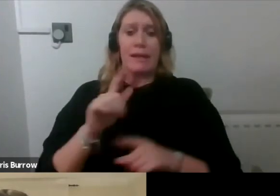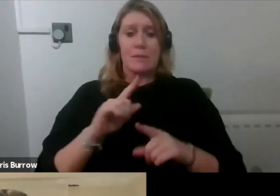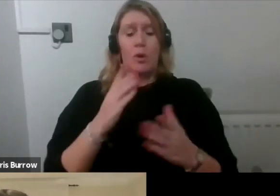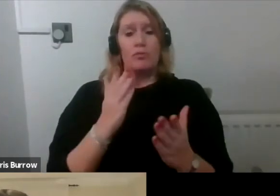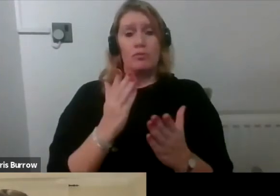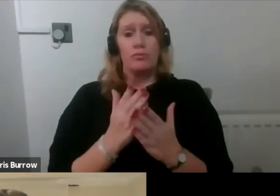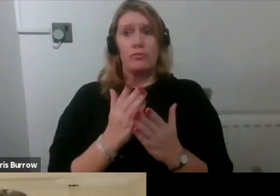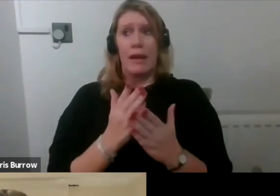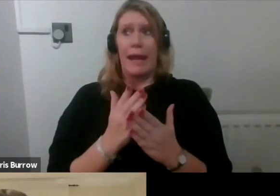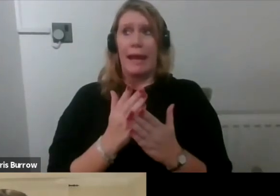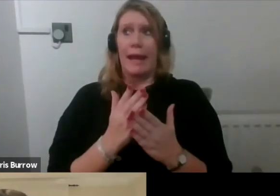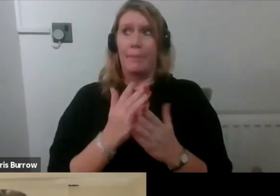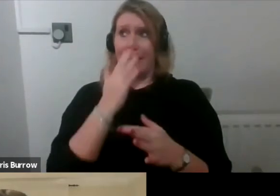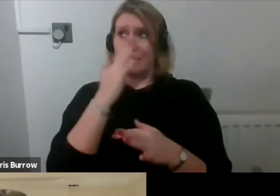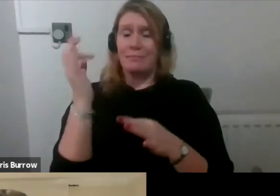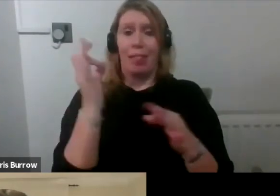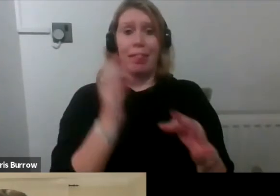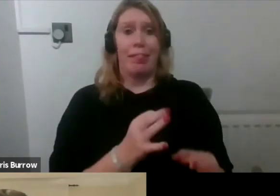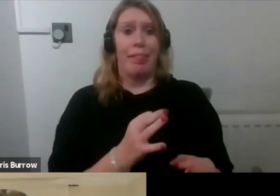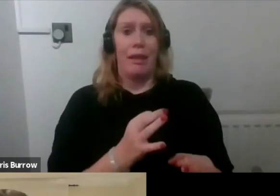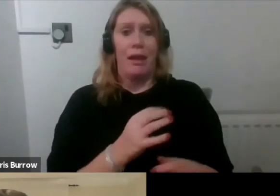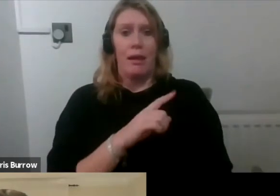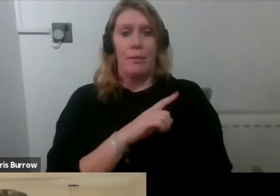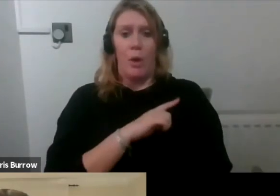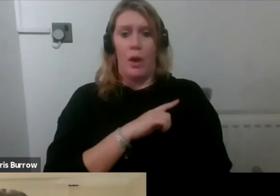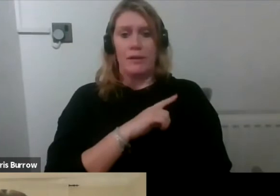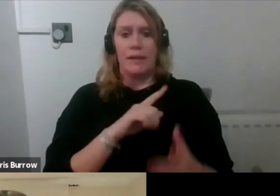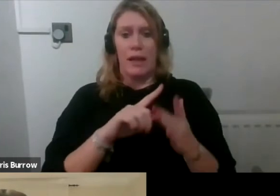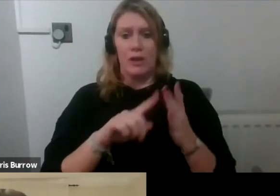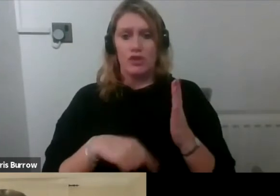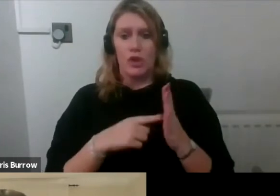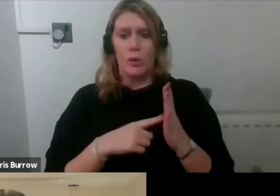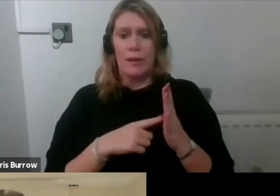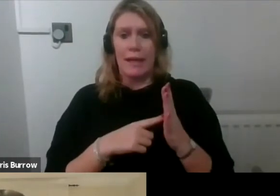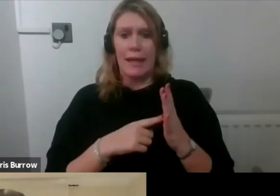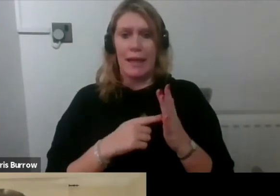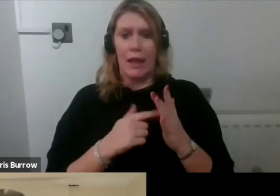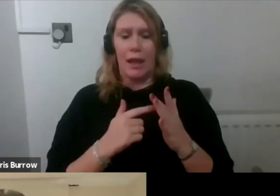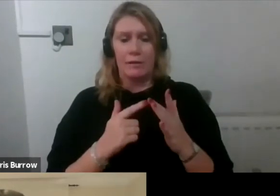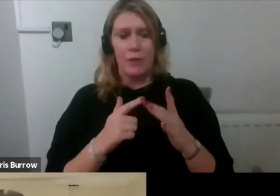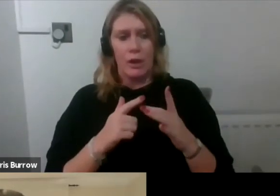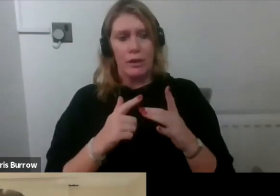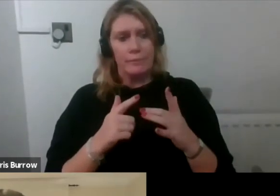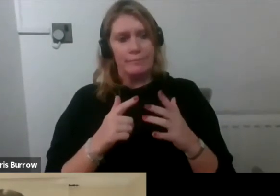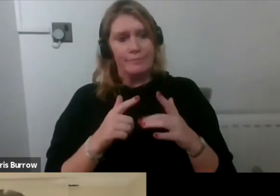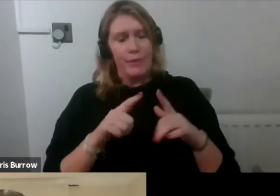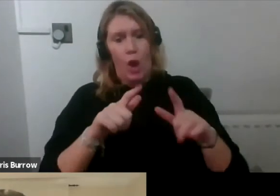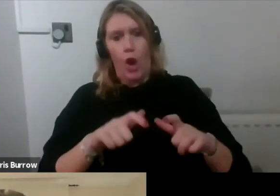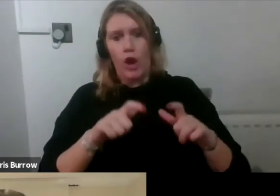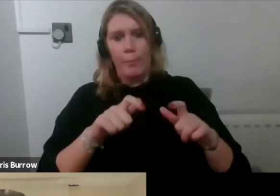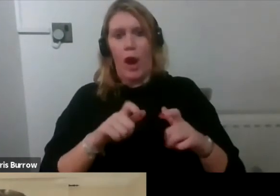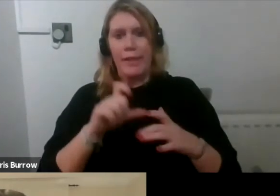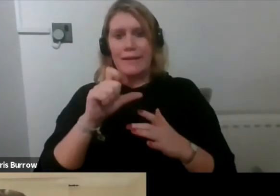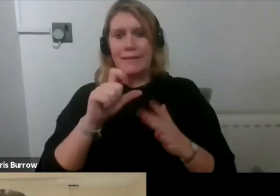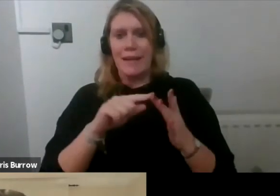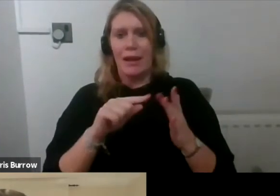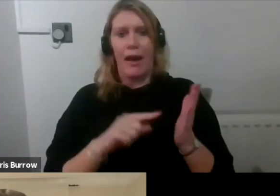bit like Julie occupying the CIL and bringing Lambeth to a centre. You know, these things did happen,